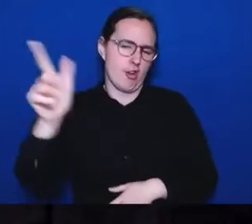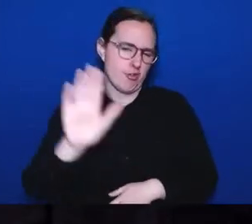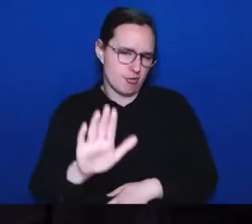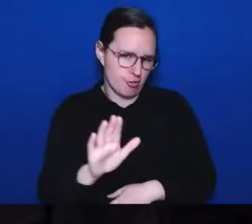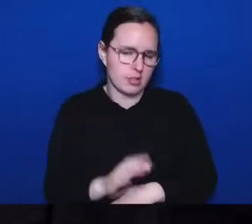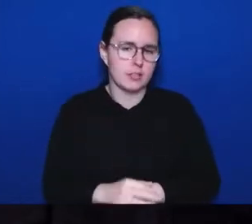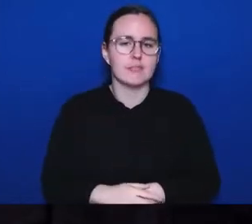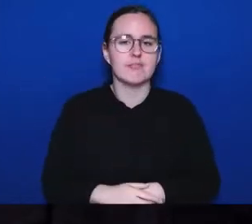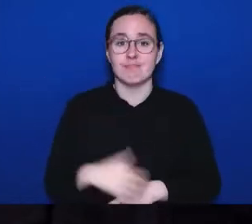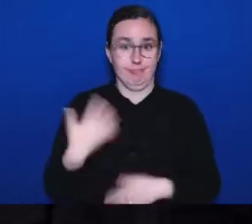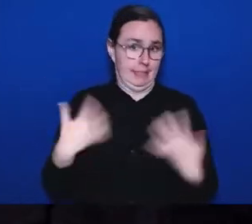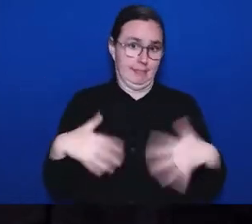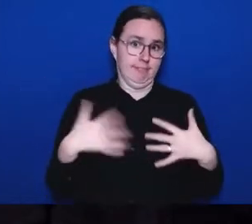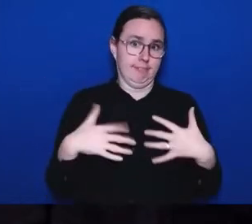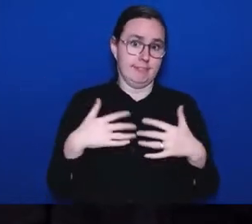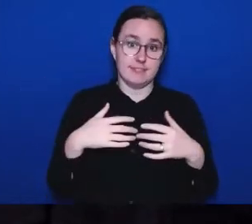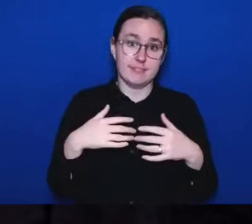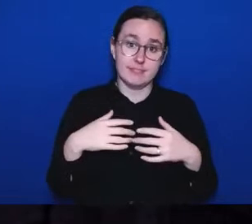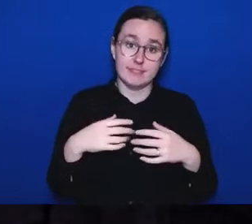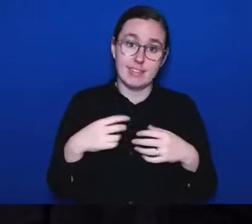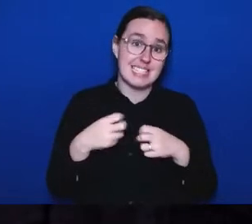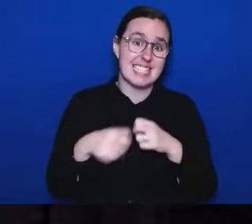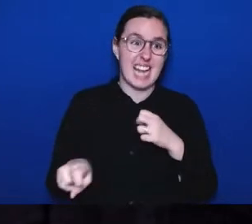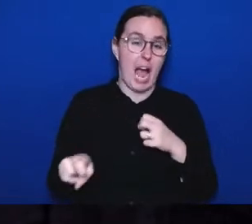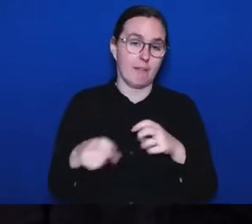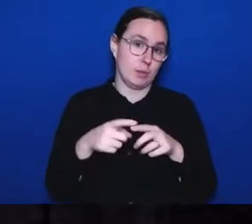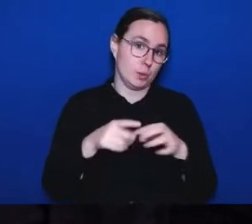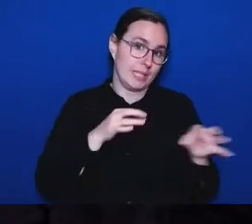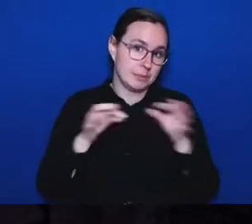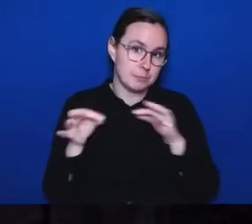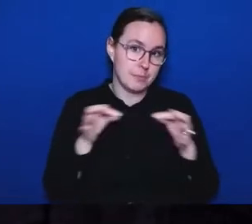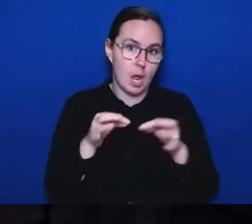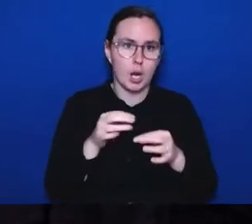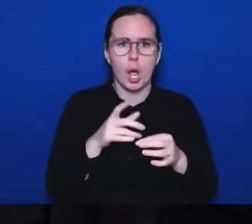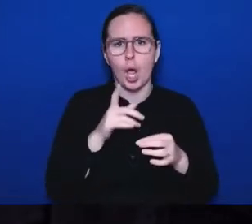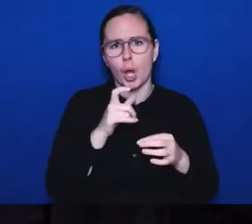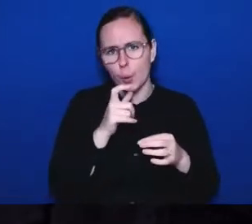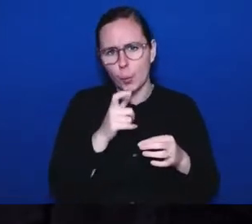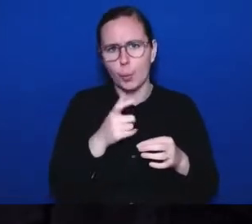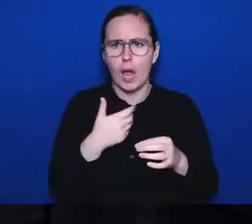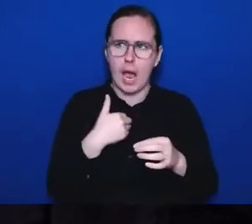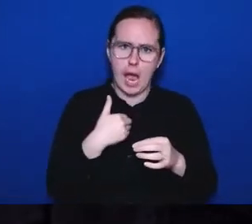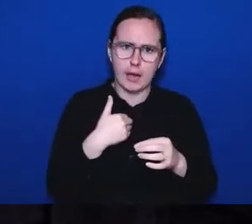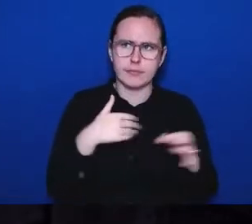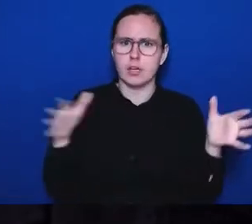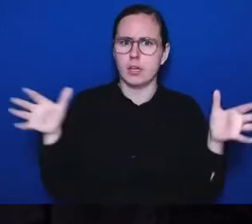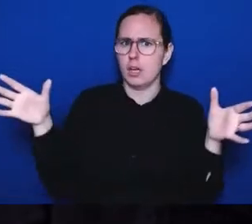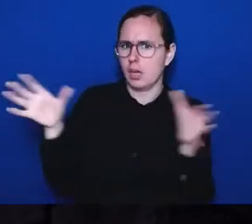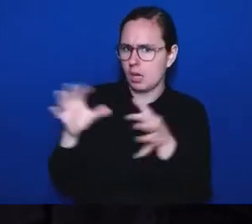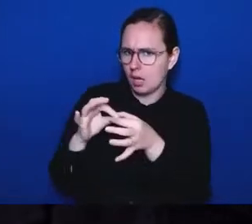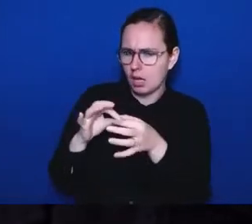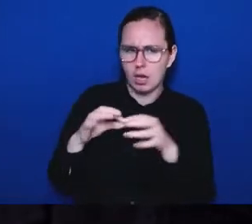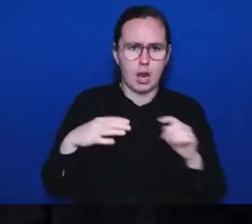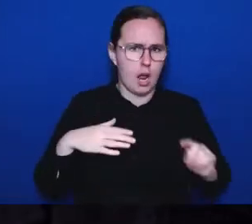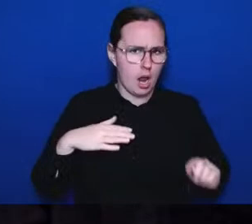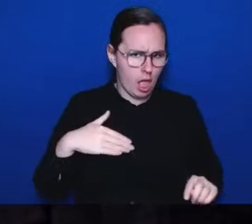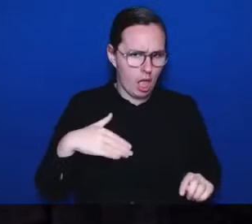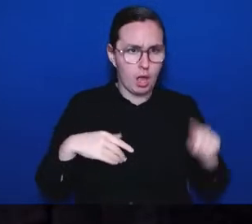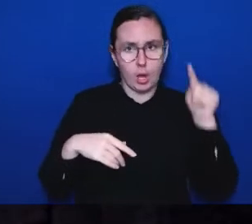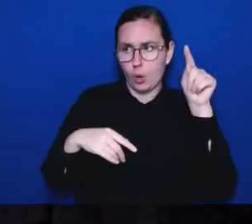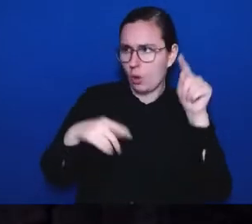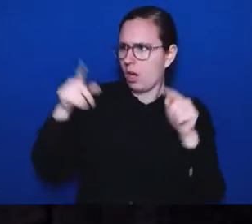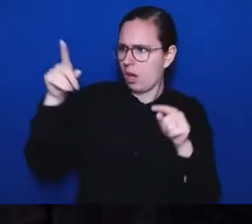attached, who's attached to a particular clinic, and then be able to see where the opportunities are for people to